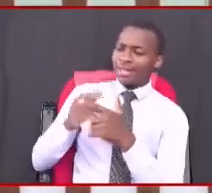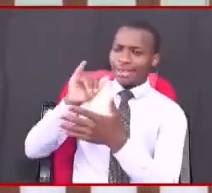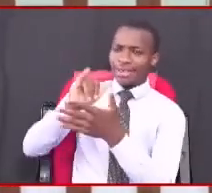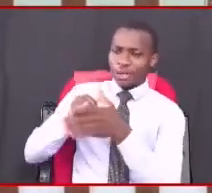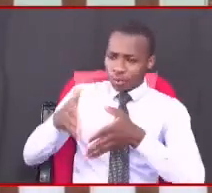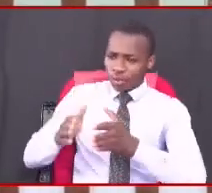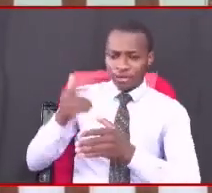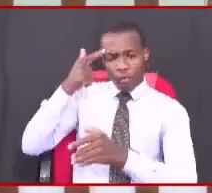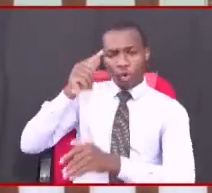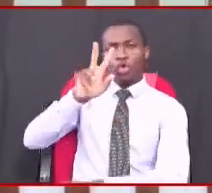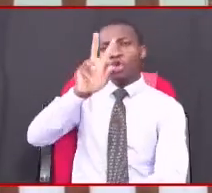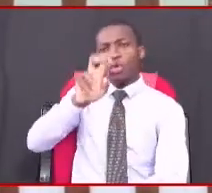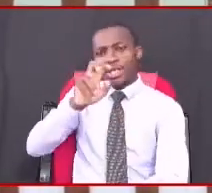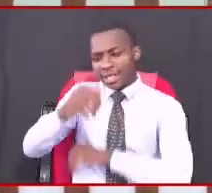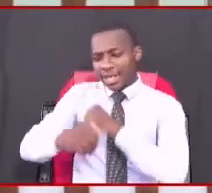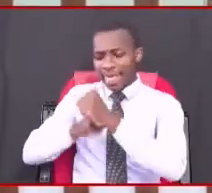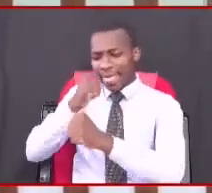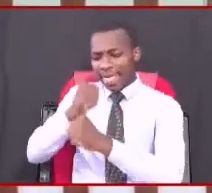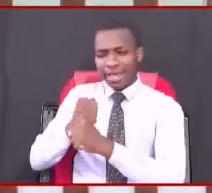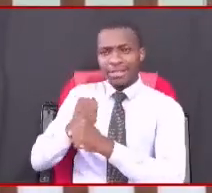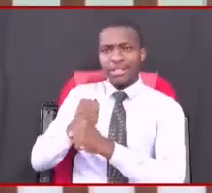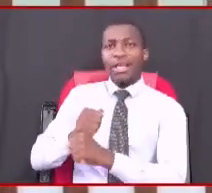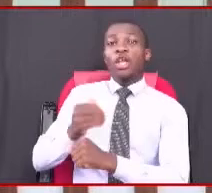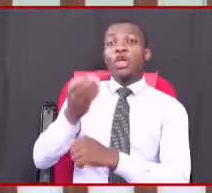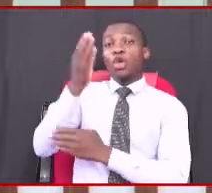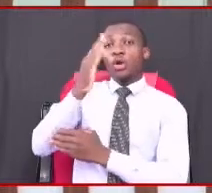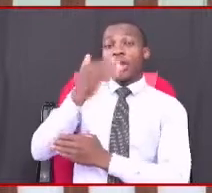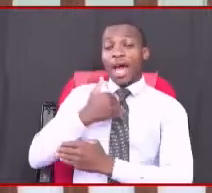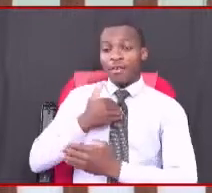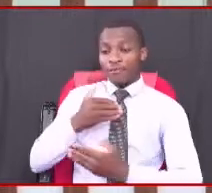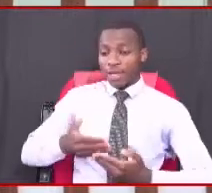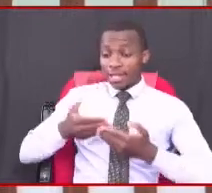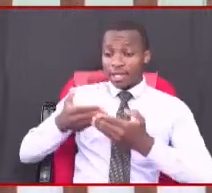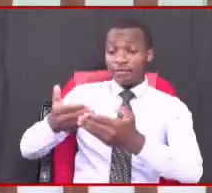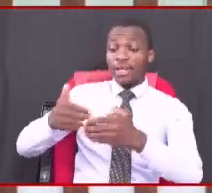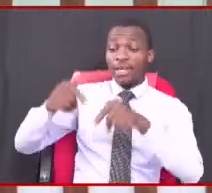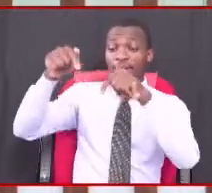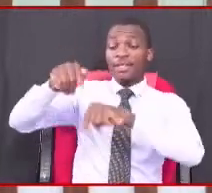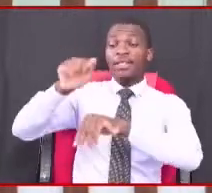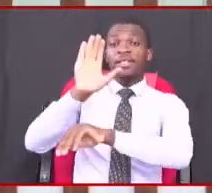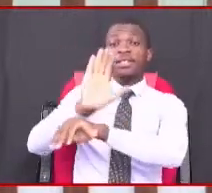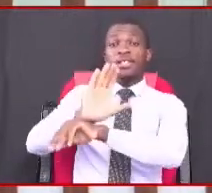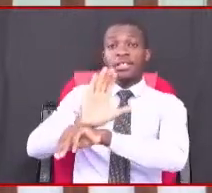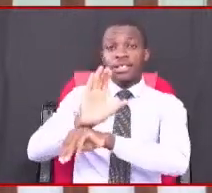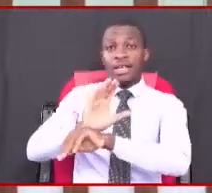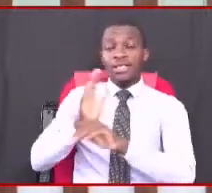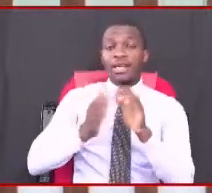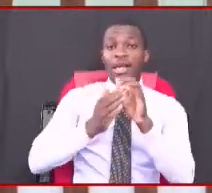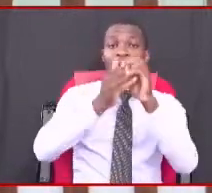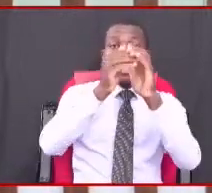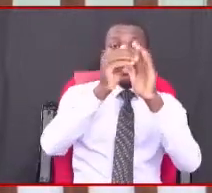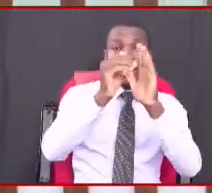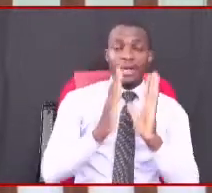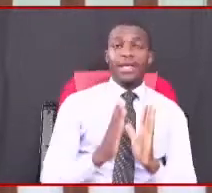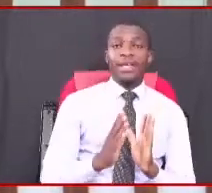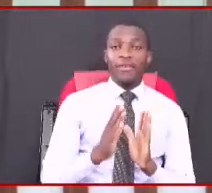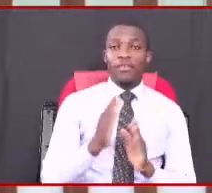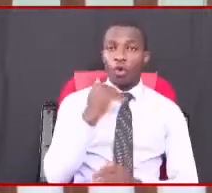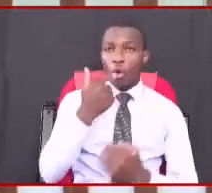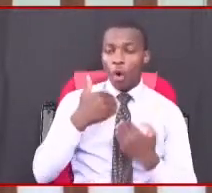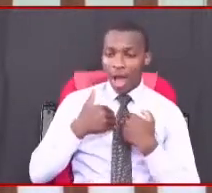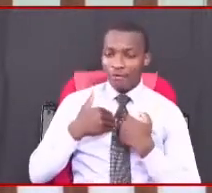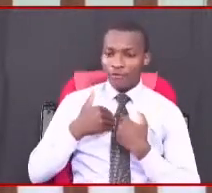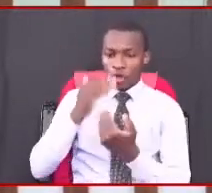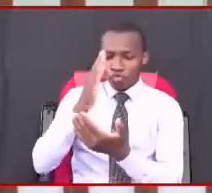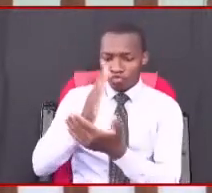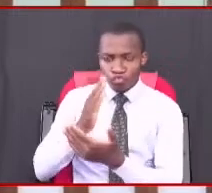years. God has given Milimani leaders who have really steered